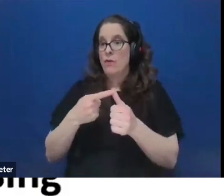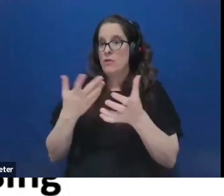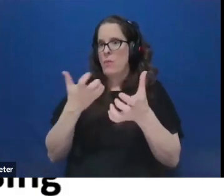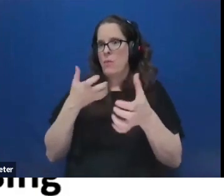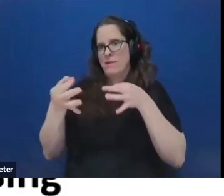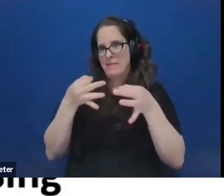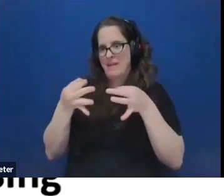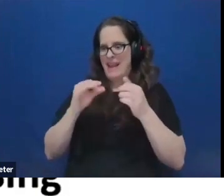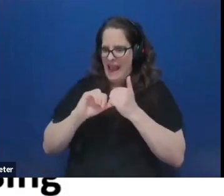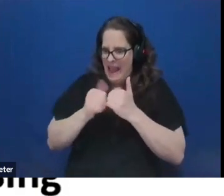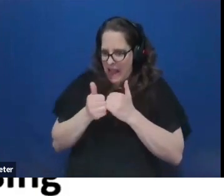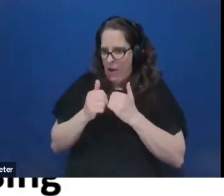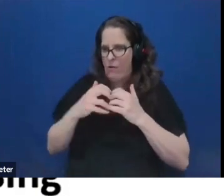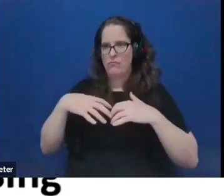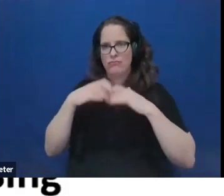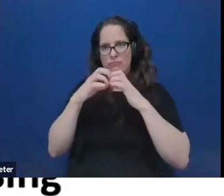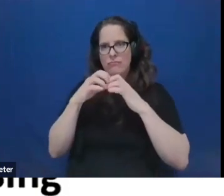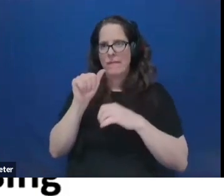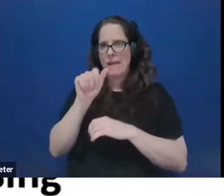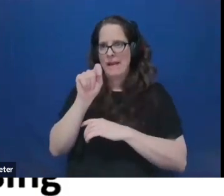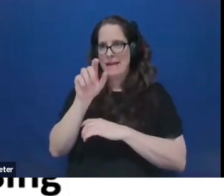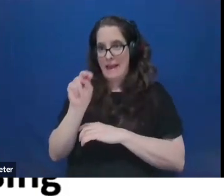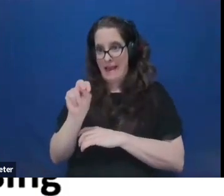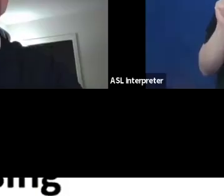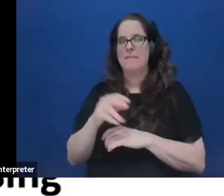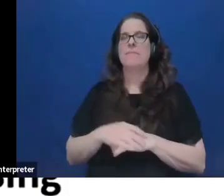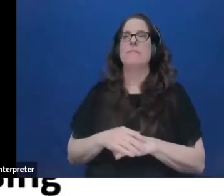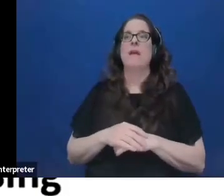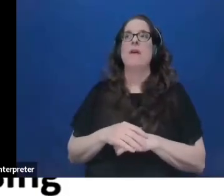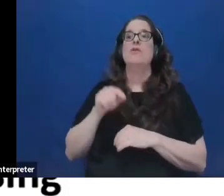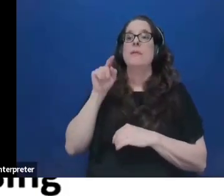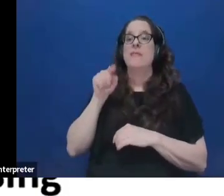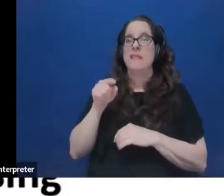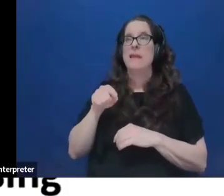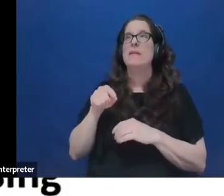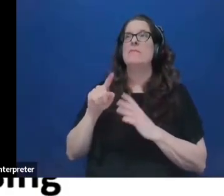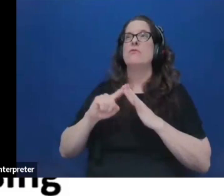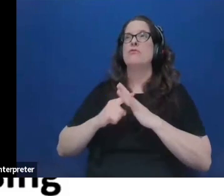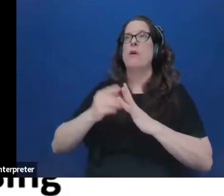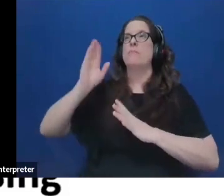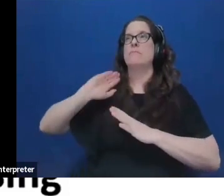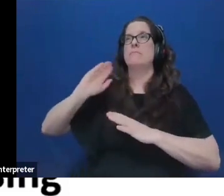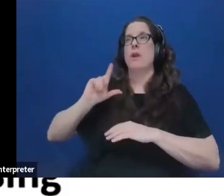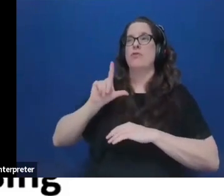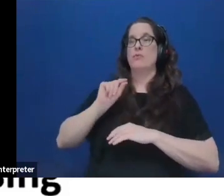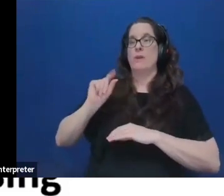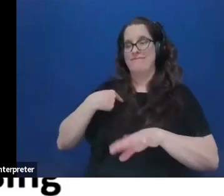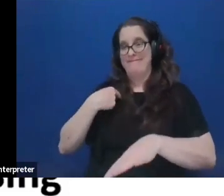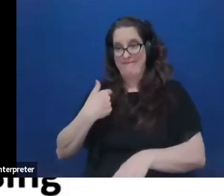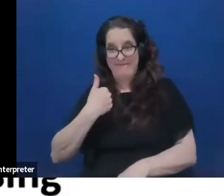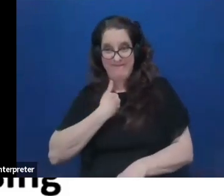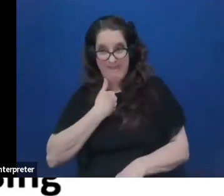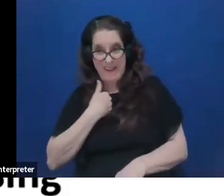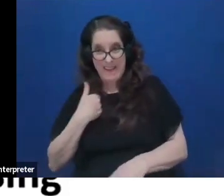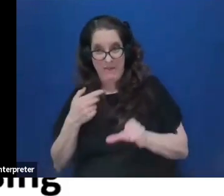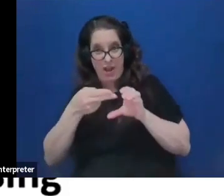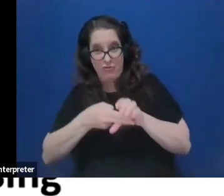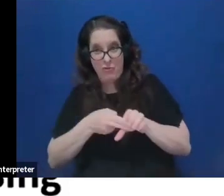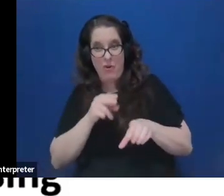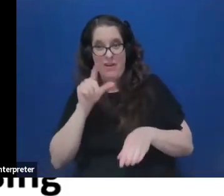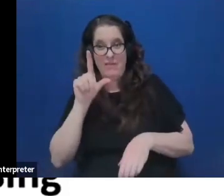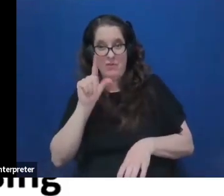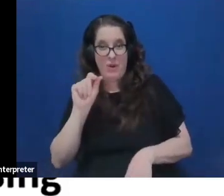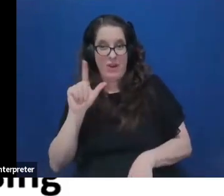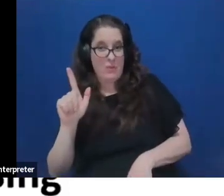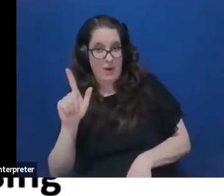So MIH started in 2020. I've been with MIH since 2021, so not very long, just about 4 years ago,